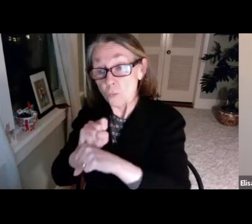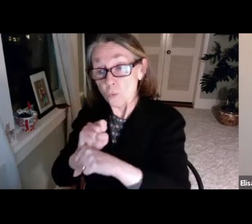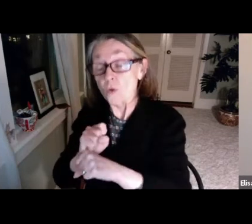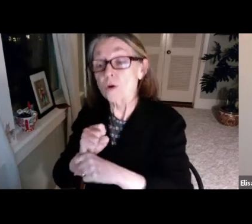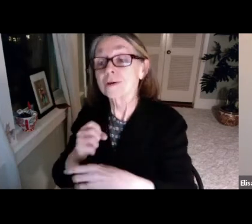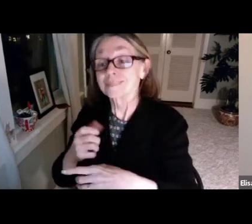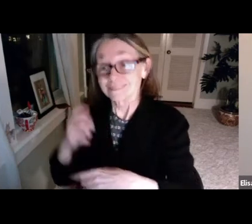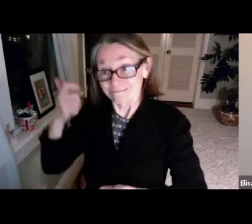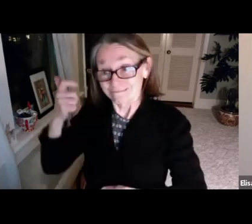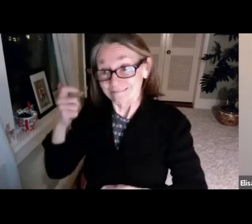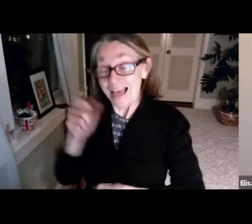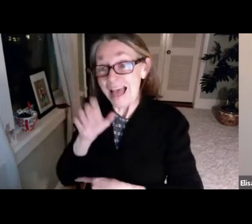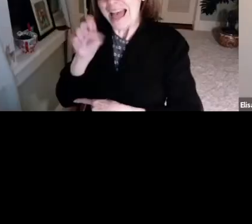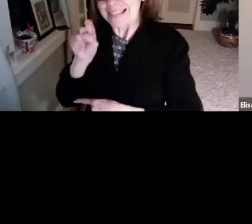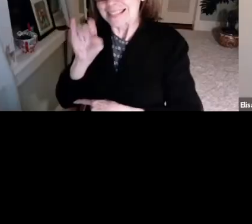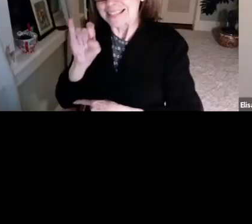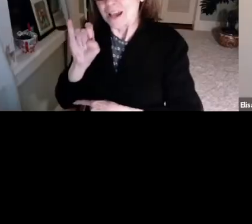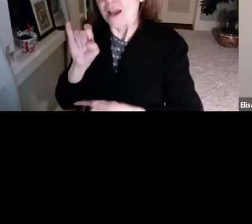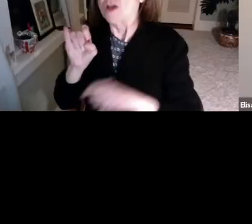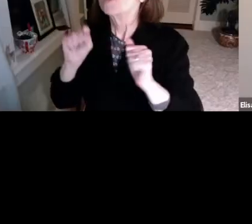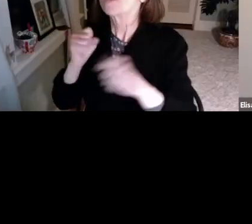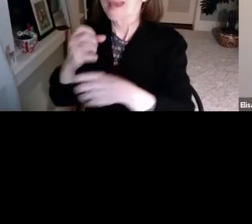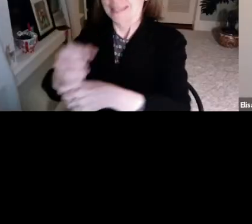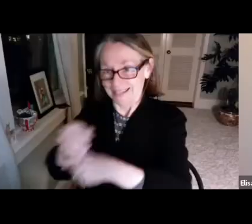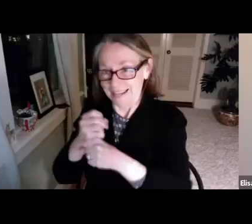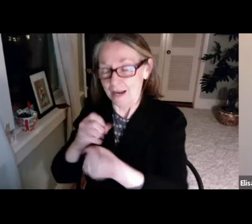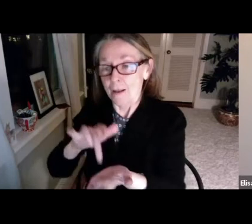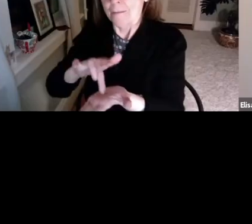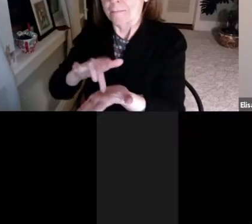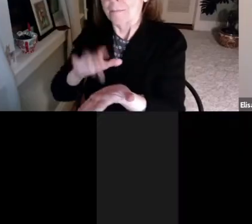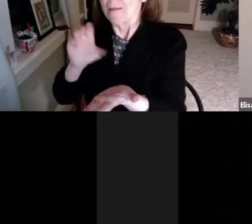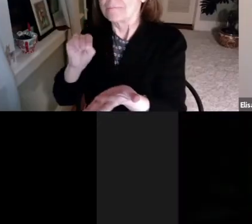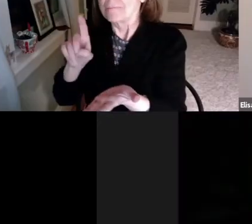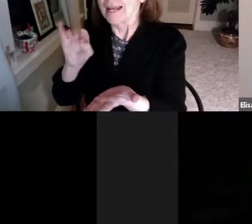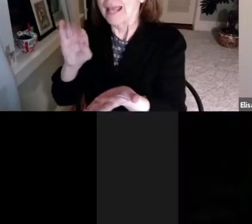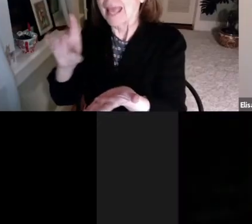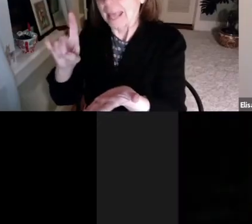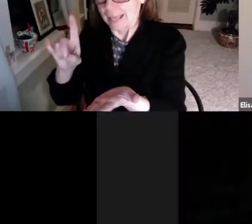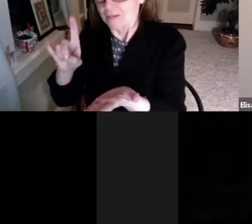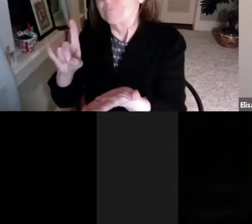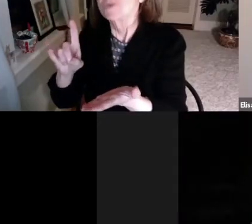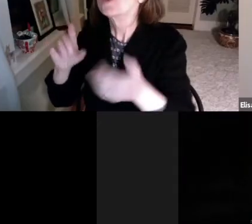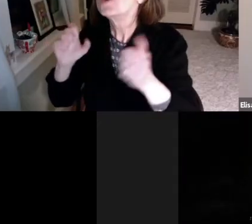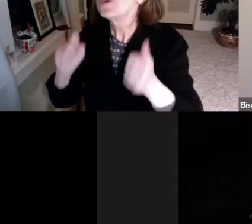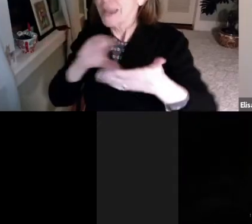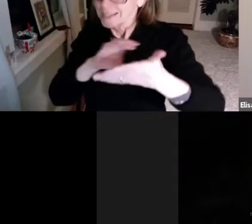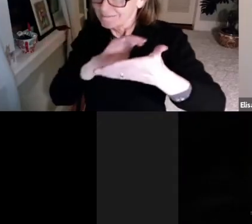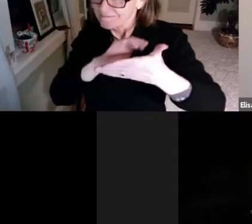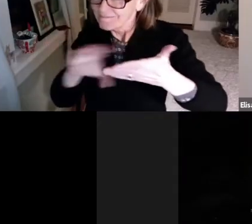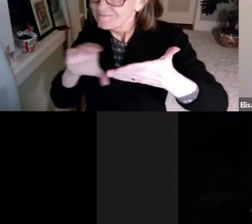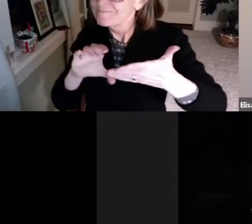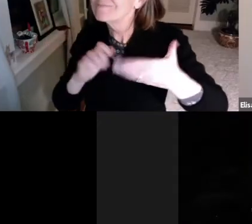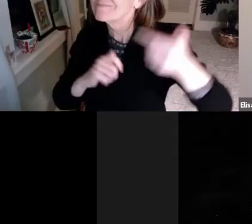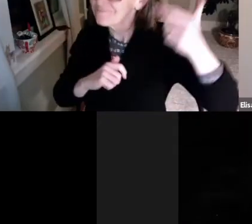Medicaid as long as you're still receiving a check, no matter how small. So the way that SSI is calculated